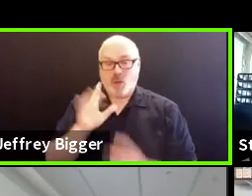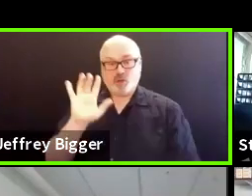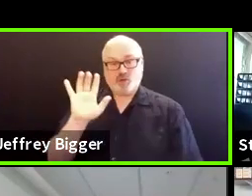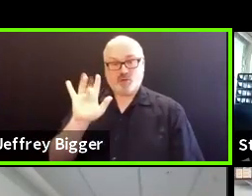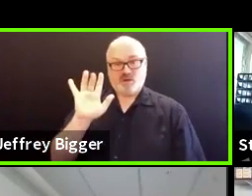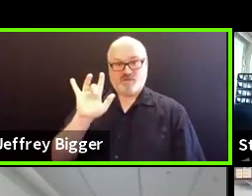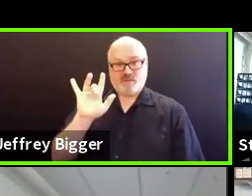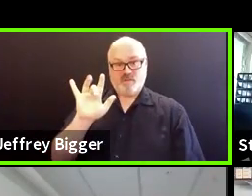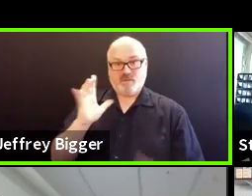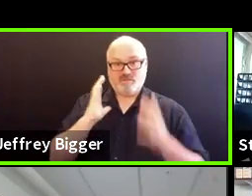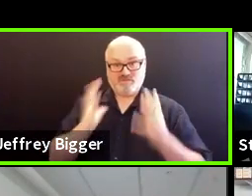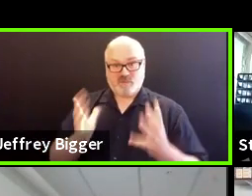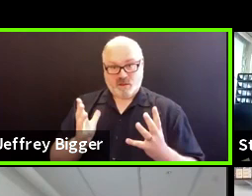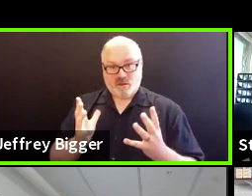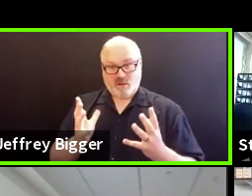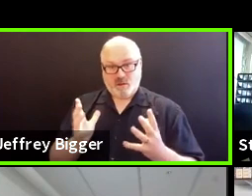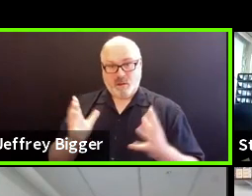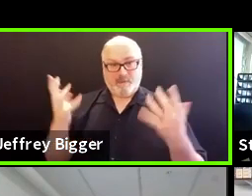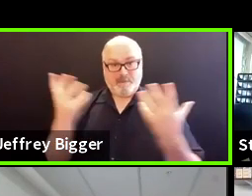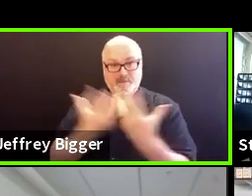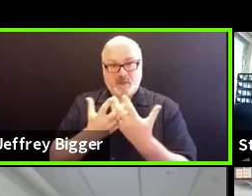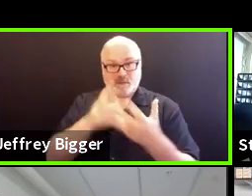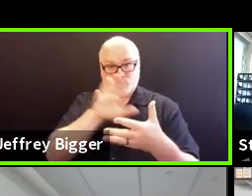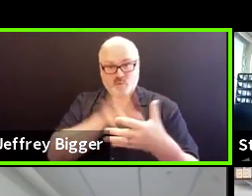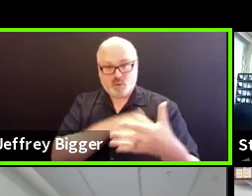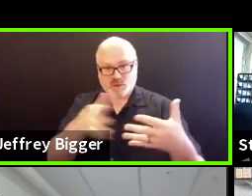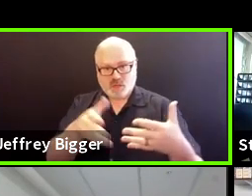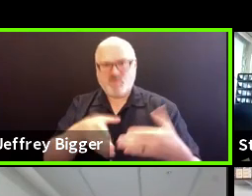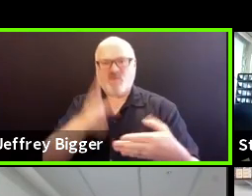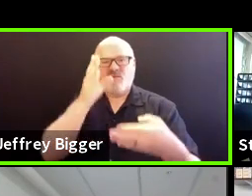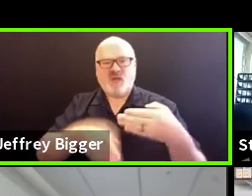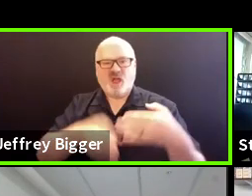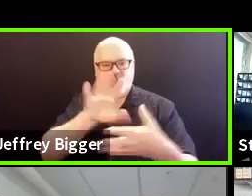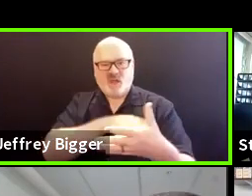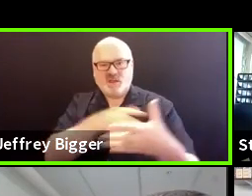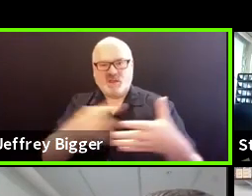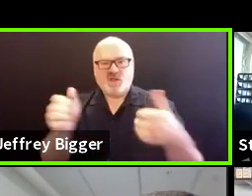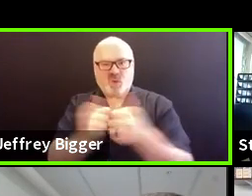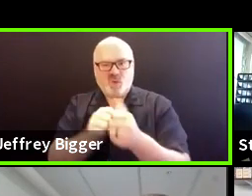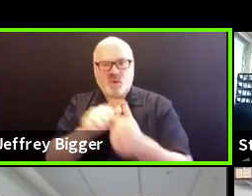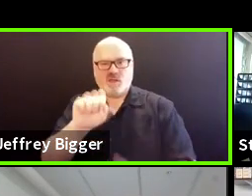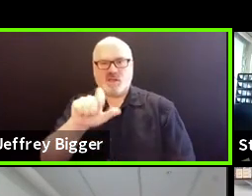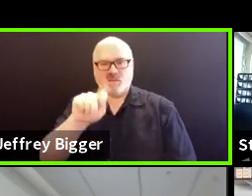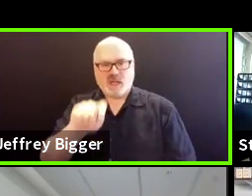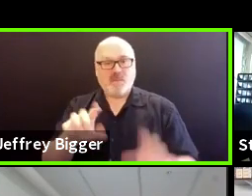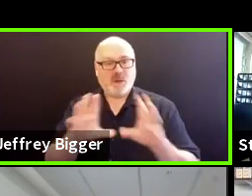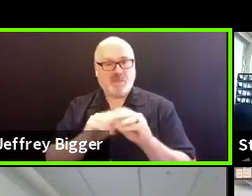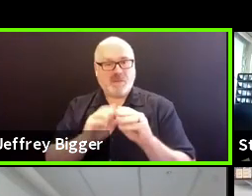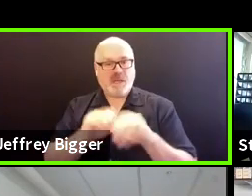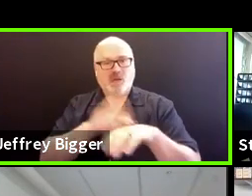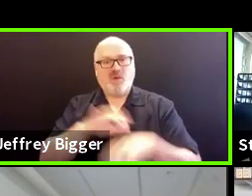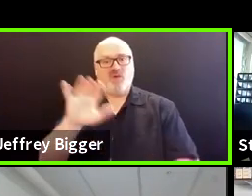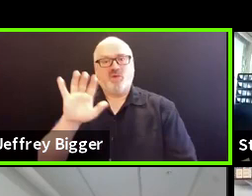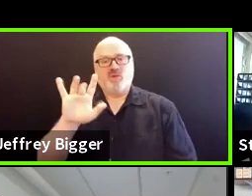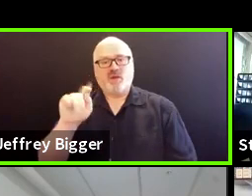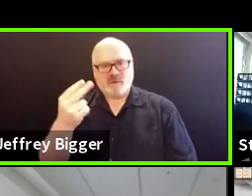is good, that we finalize the schedule with the September meeting being on the 25th rather than the